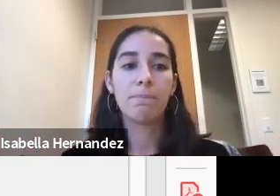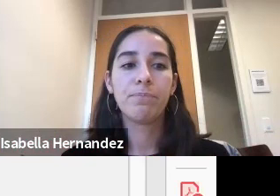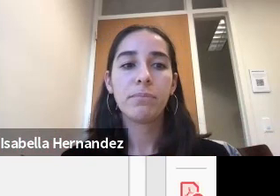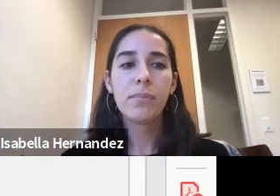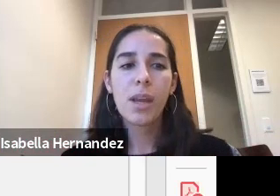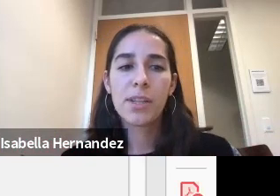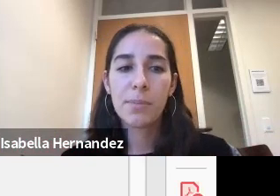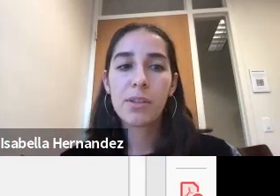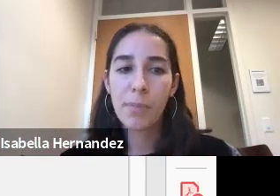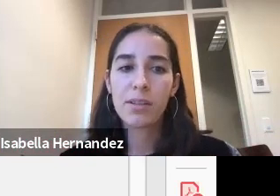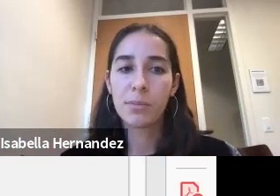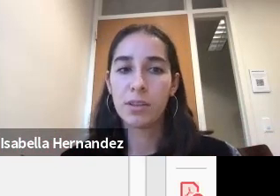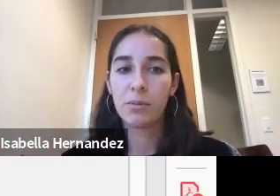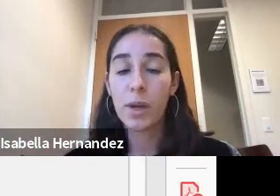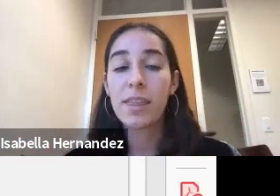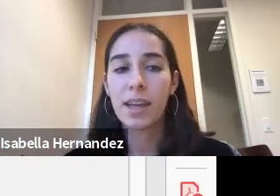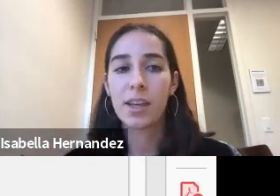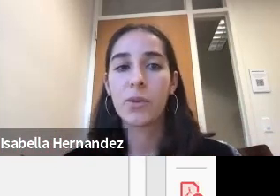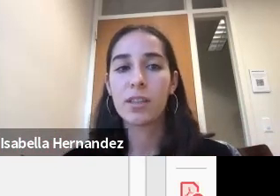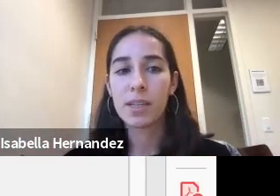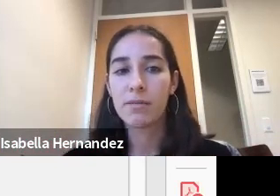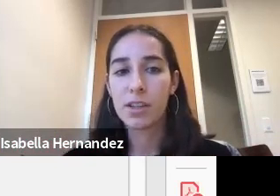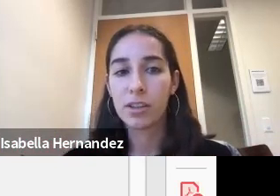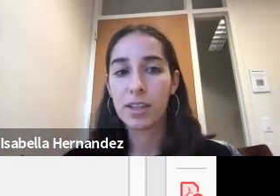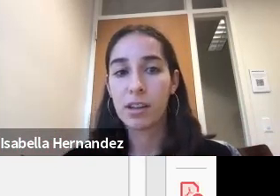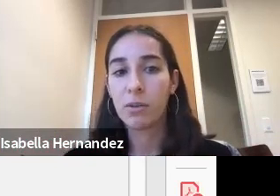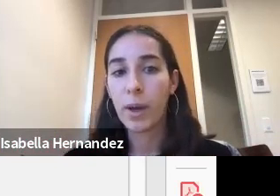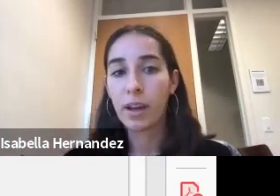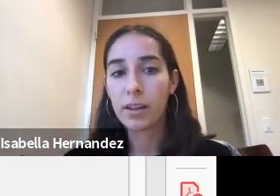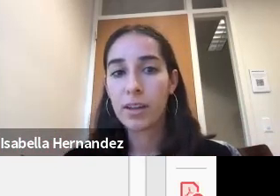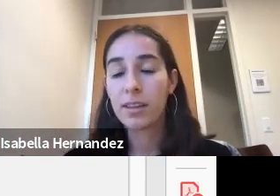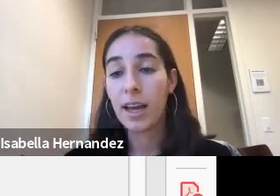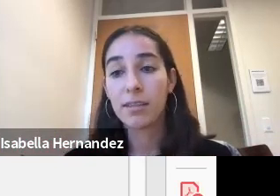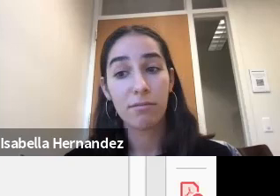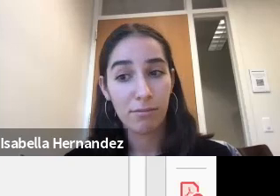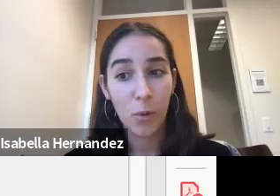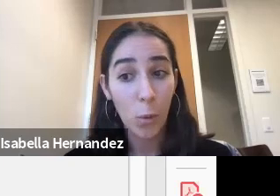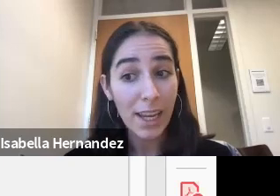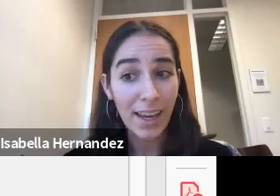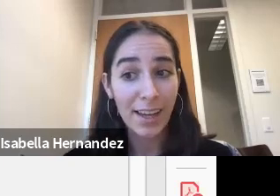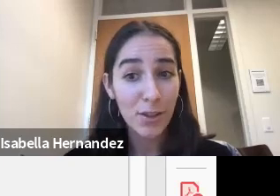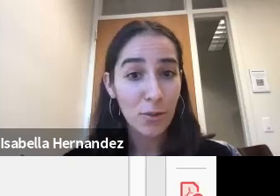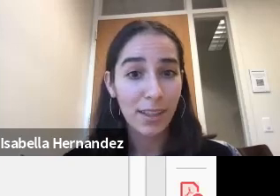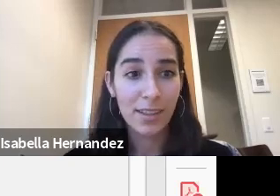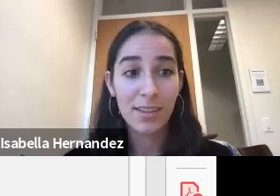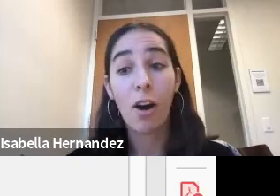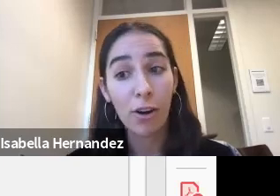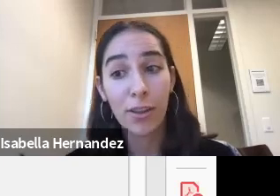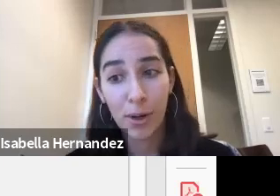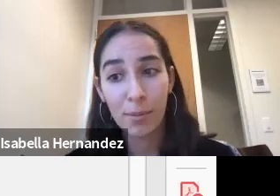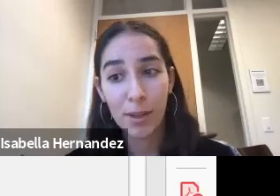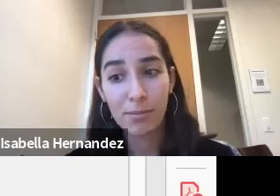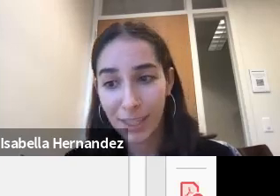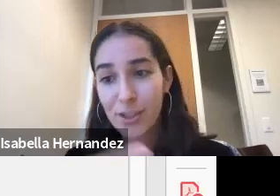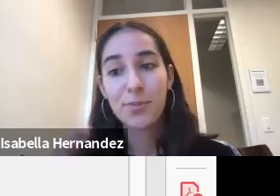But to be responsible, we think you need to be sufficiently self-aware that we as humans are